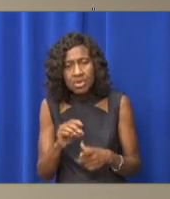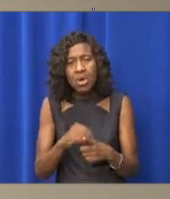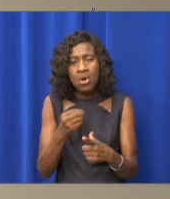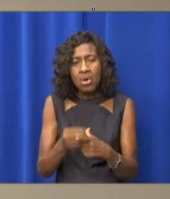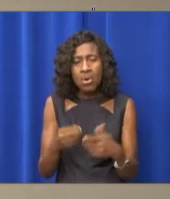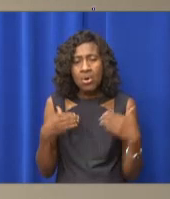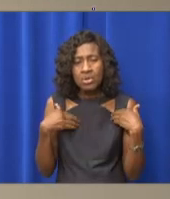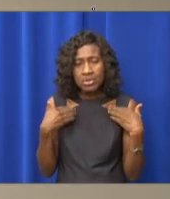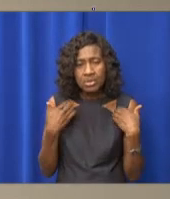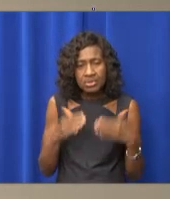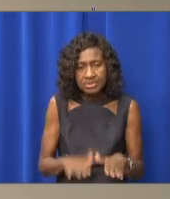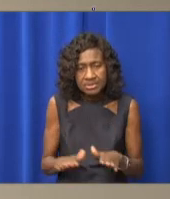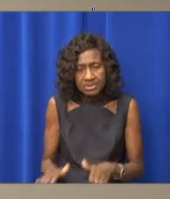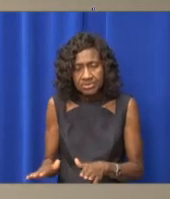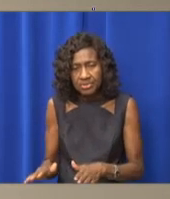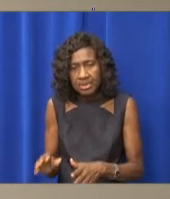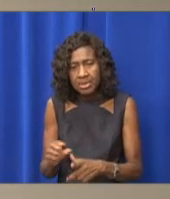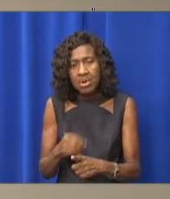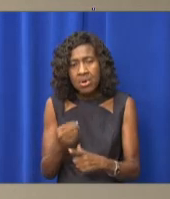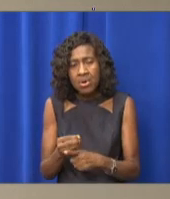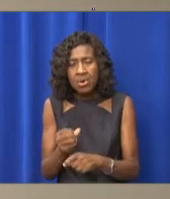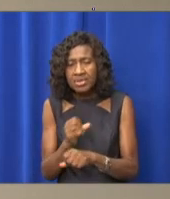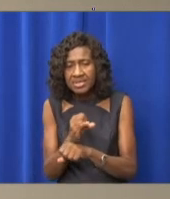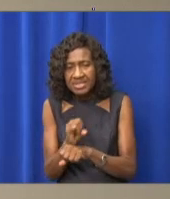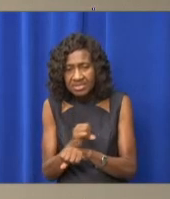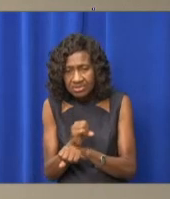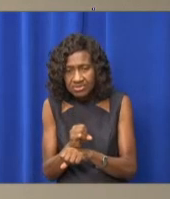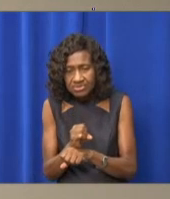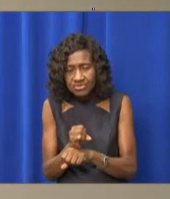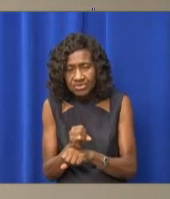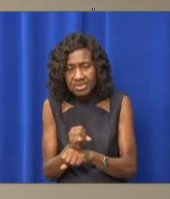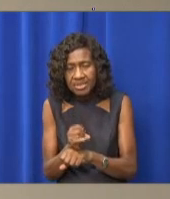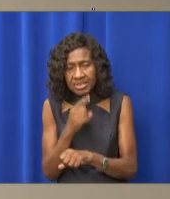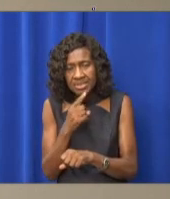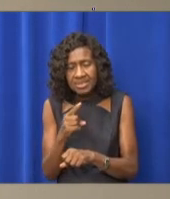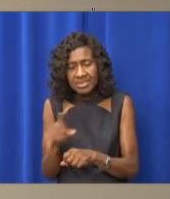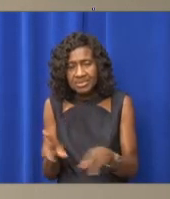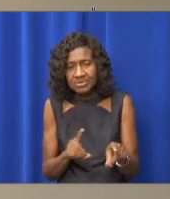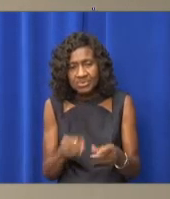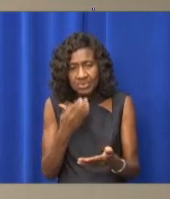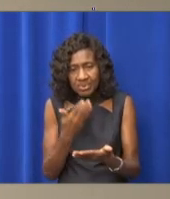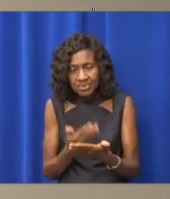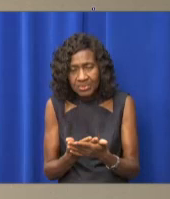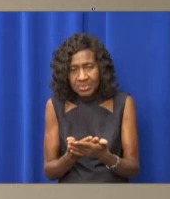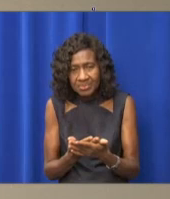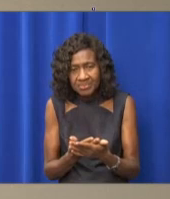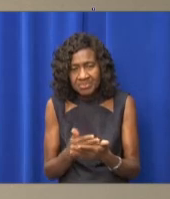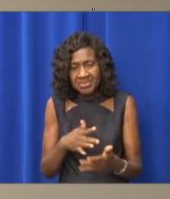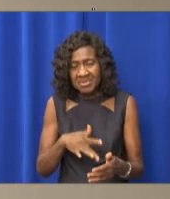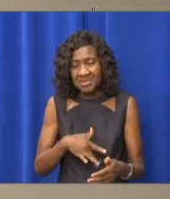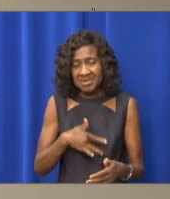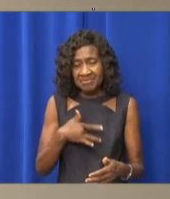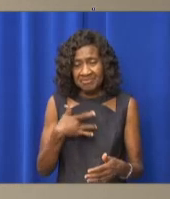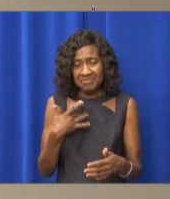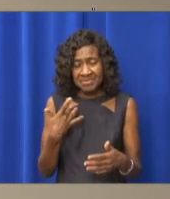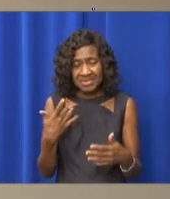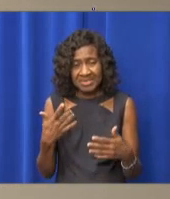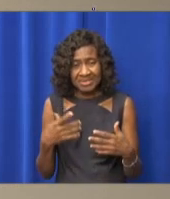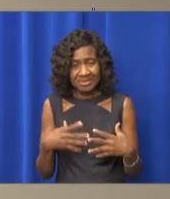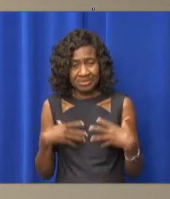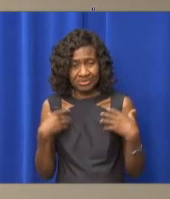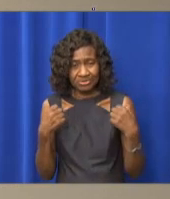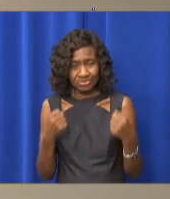going strong and well, or they're as fit as a fiddle and feel invincible until